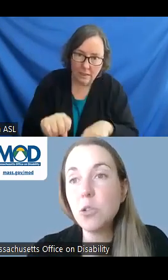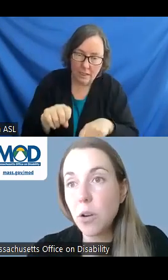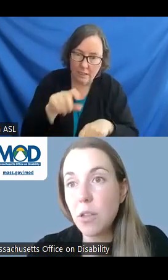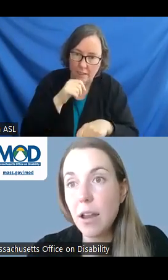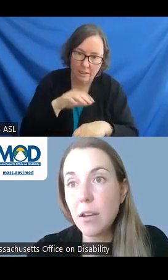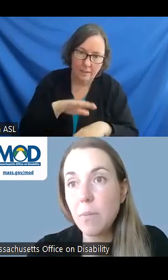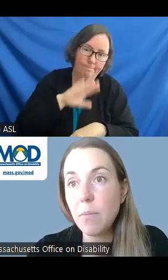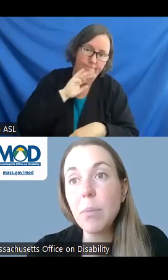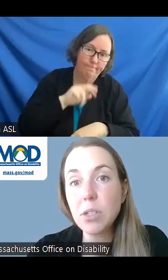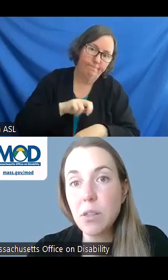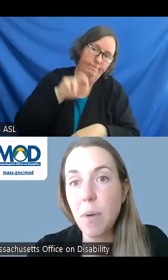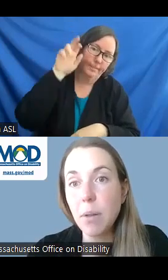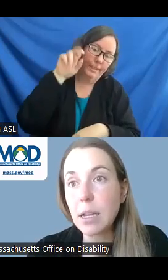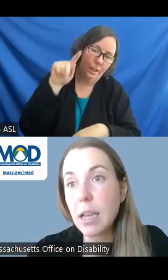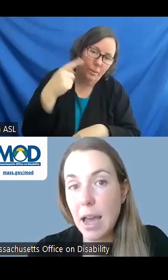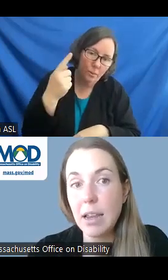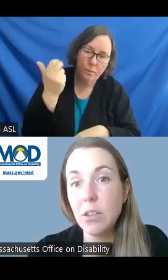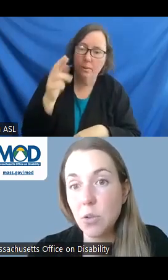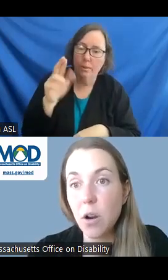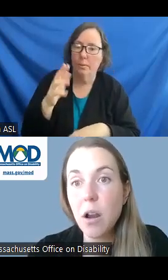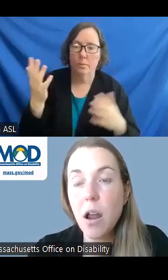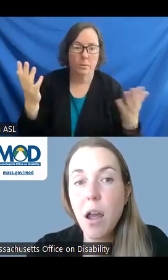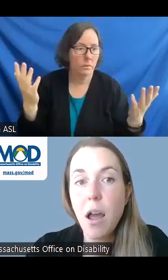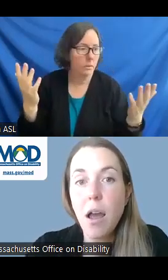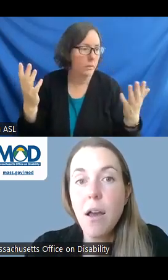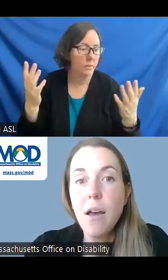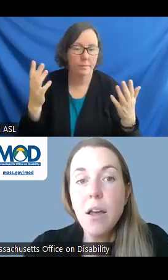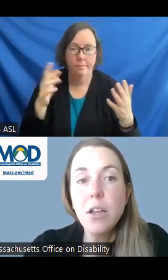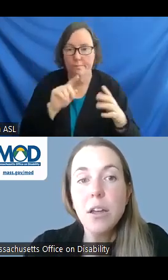making sure that members of the public can get in the door.